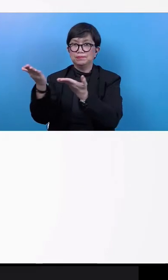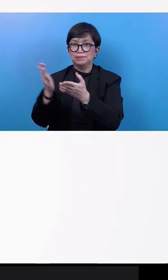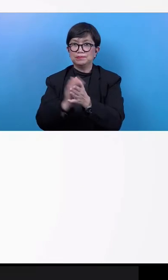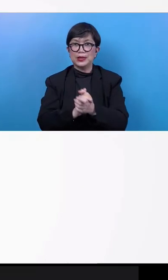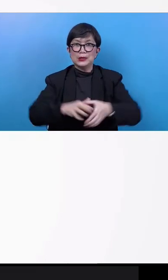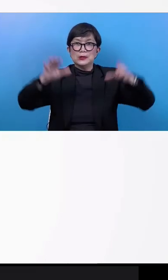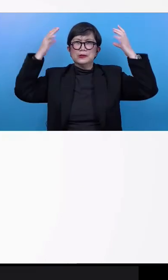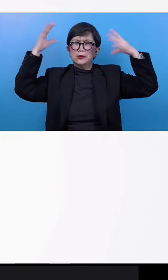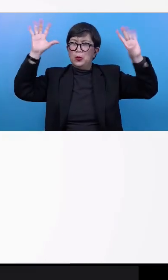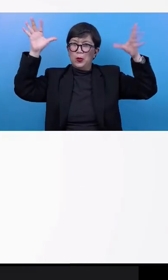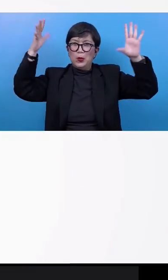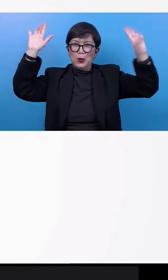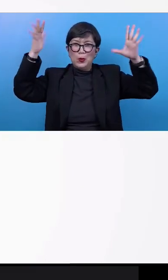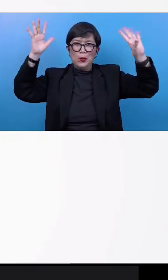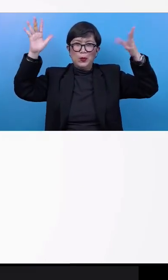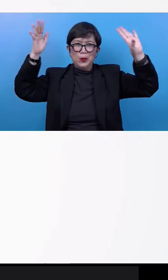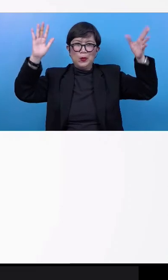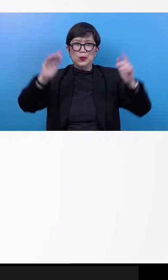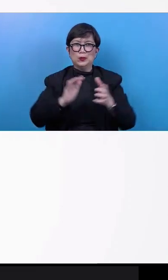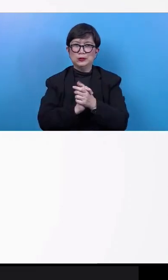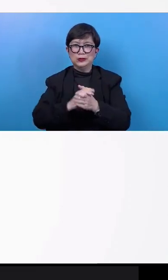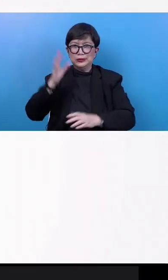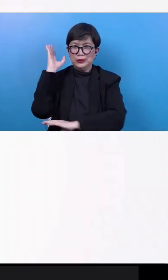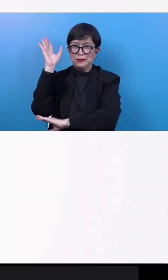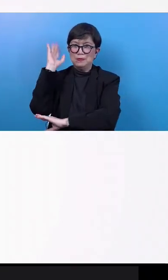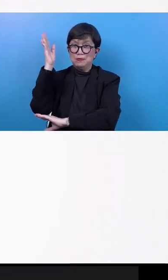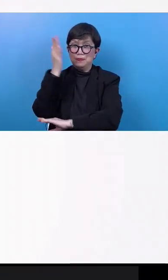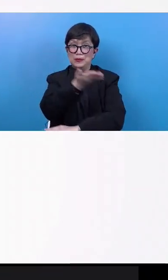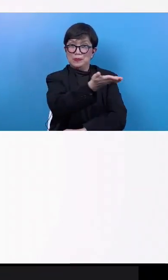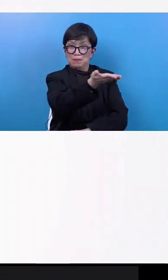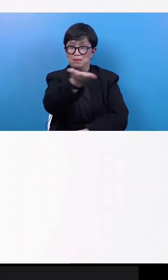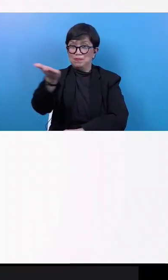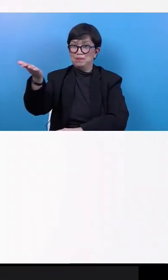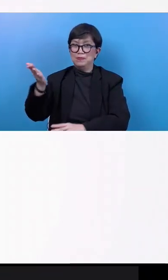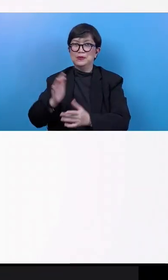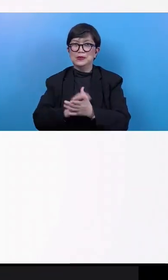the panelists, but also to all of you for your patient hearing for such a long time. Thank you very much.